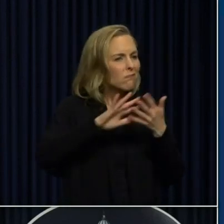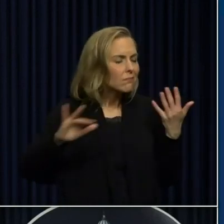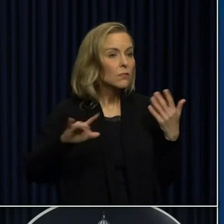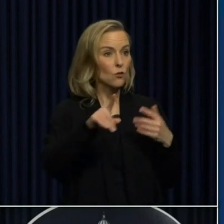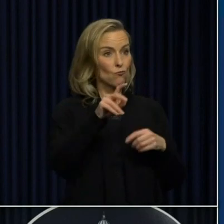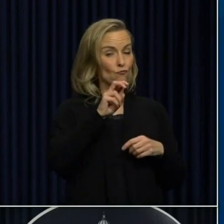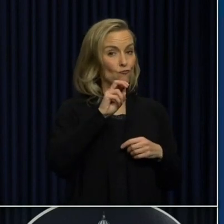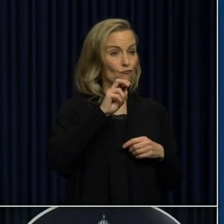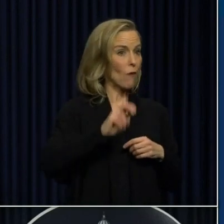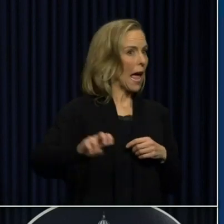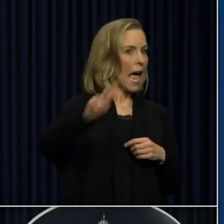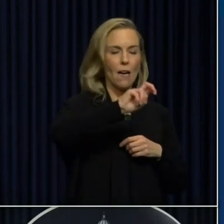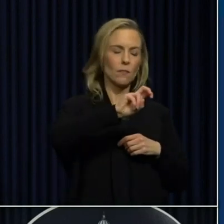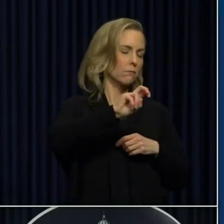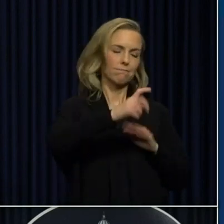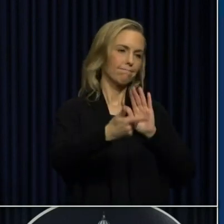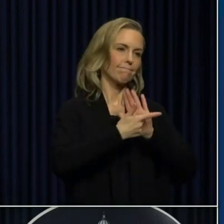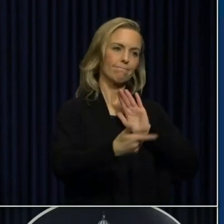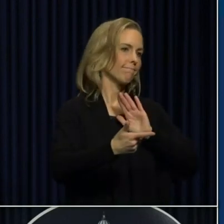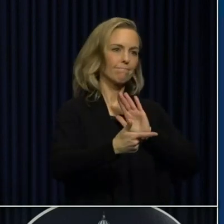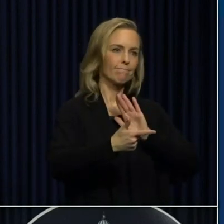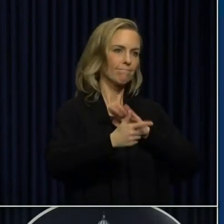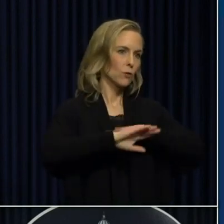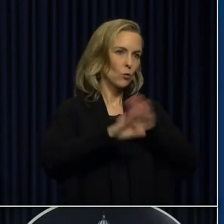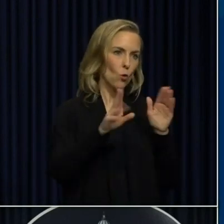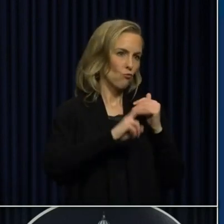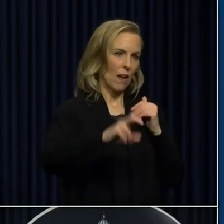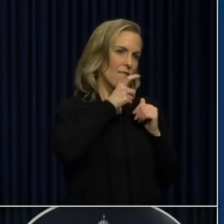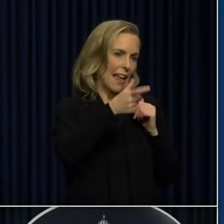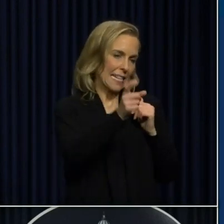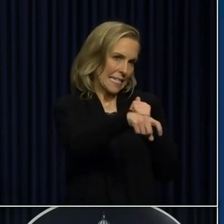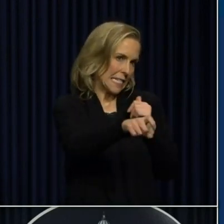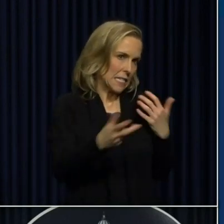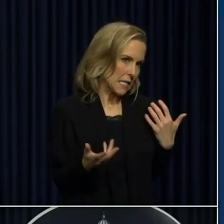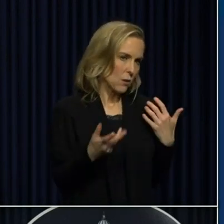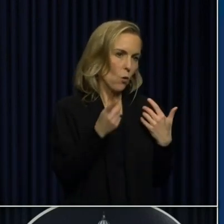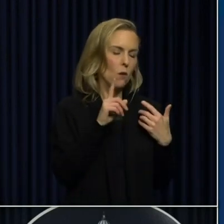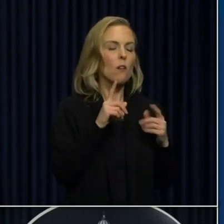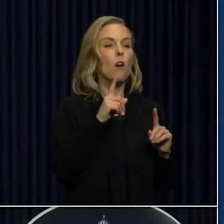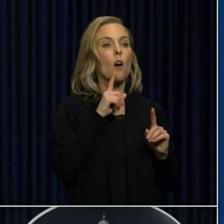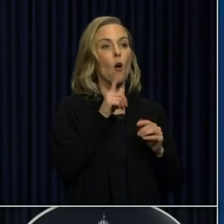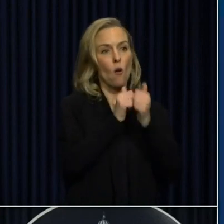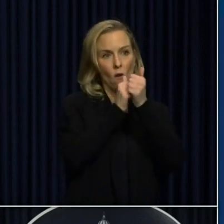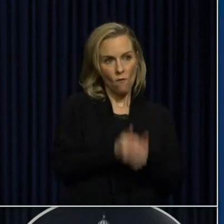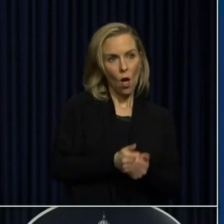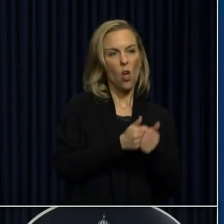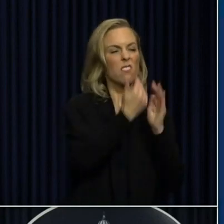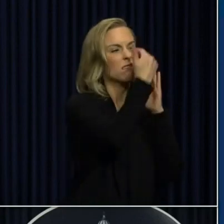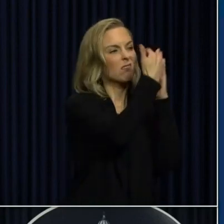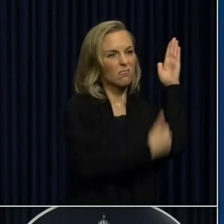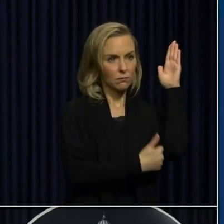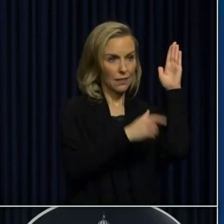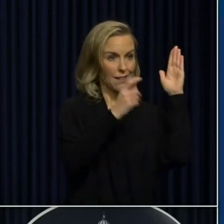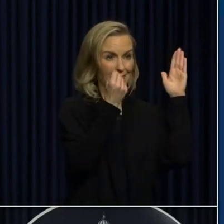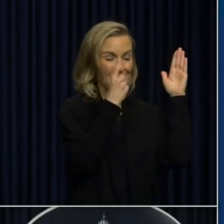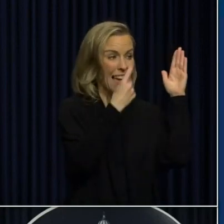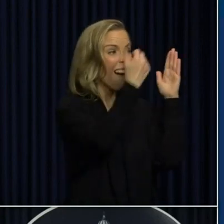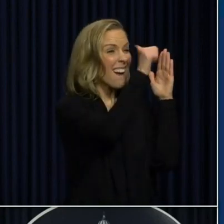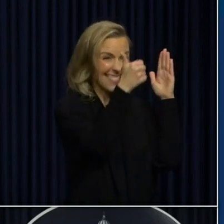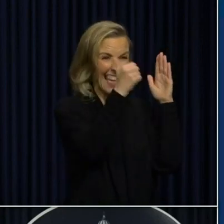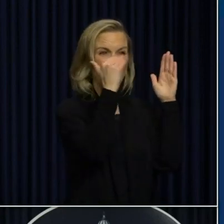any reason, no matter what, don't travel at all, and report noncompliance. We always talk about our 10 steps plus